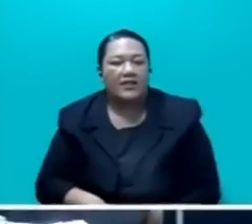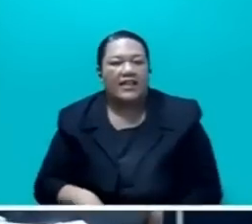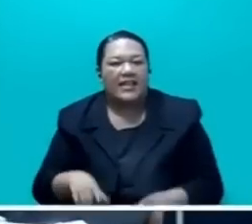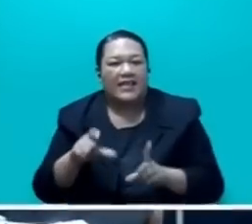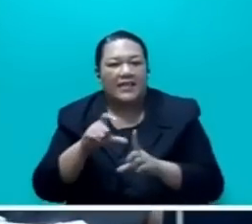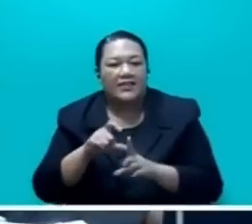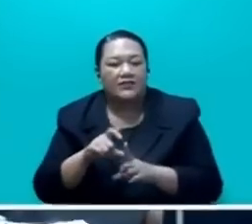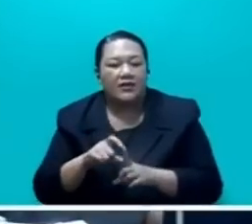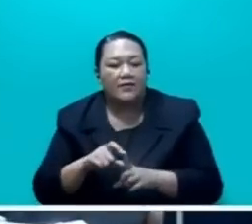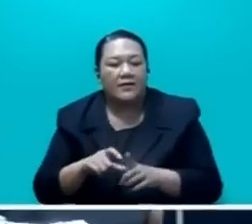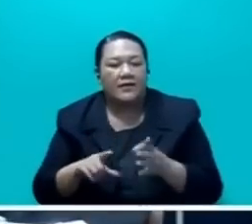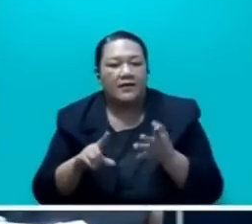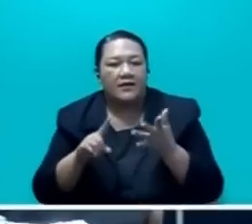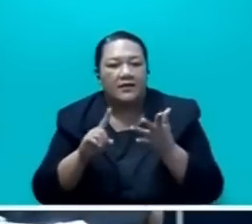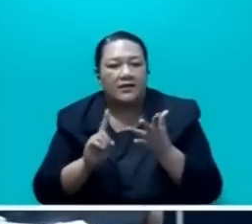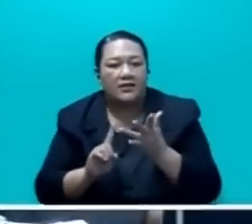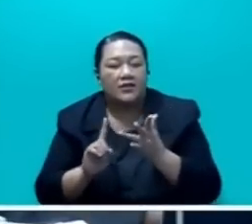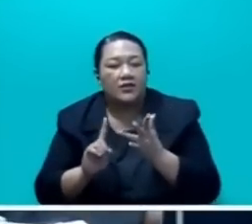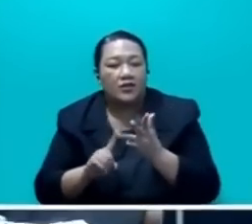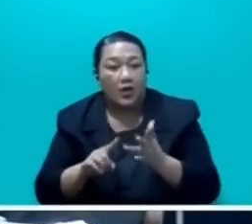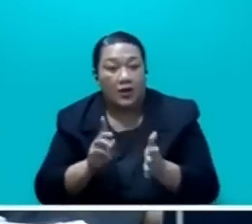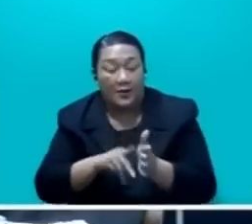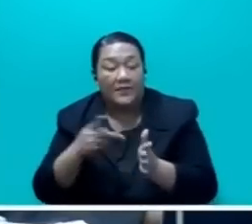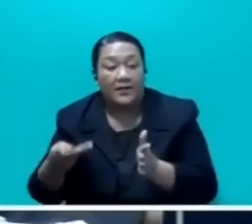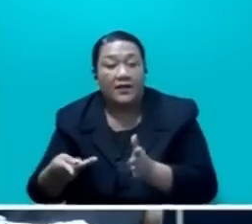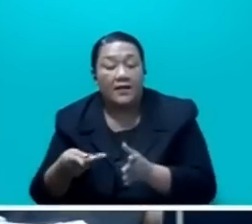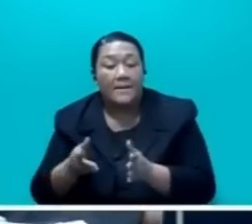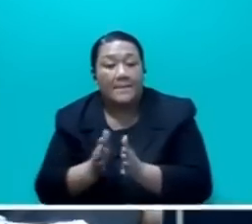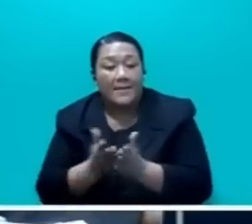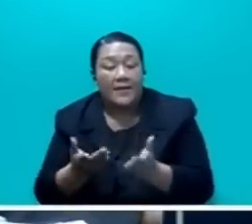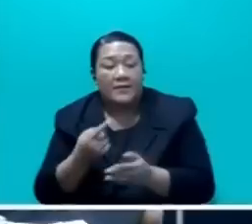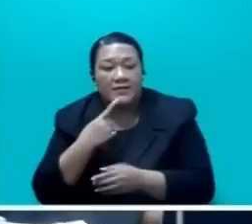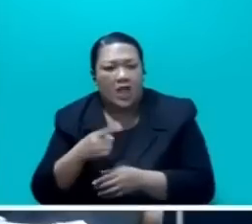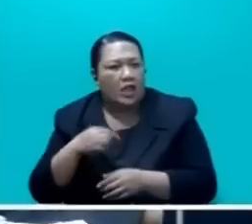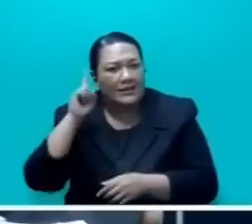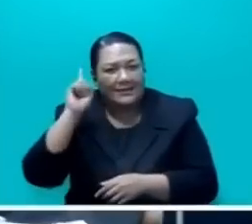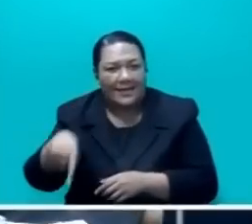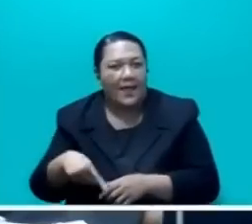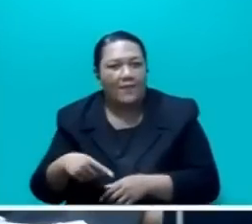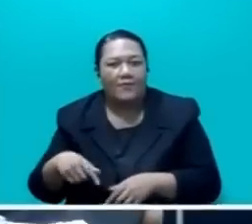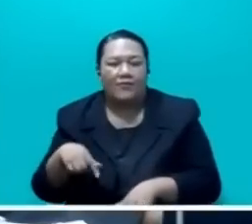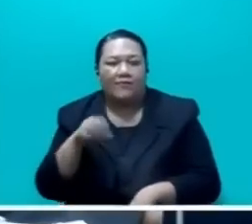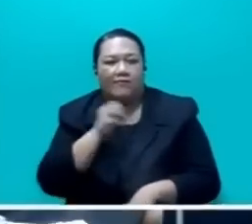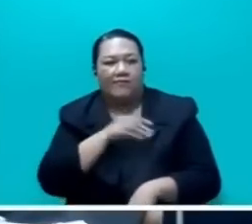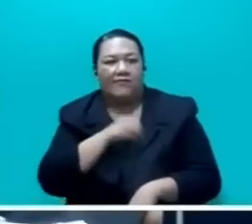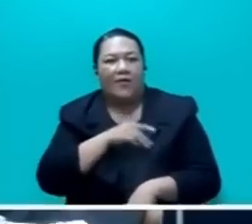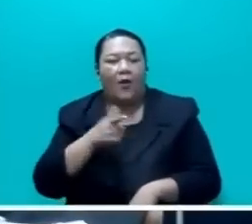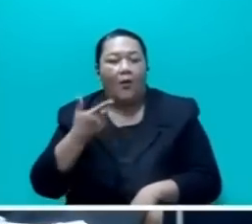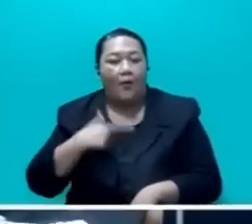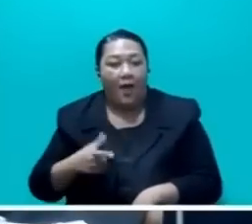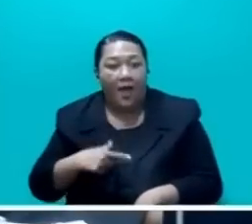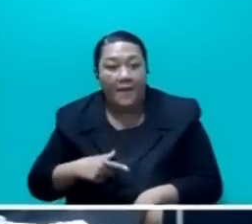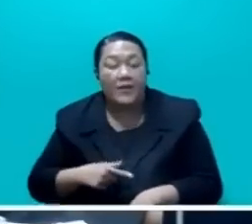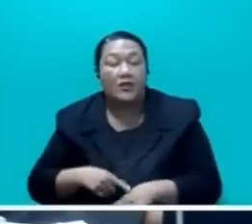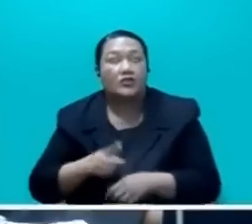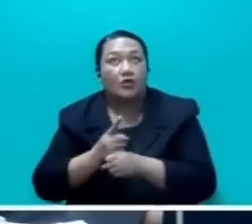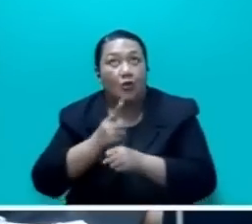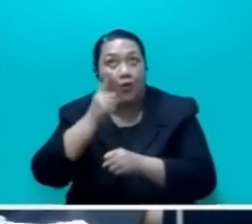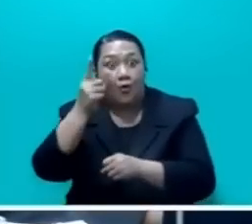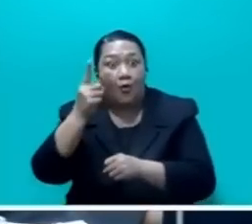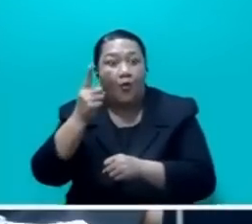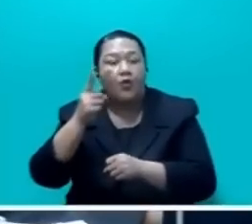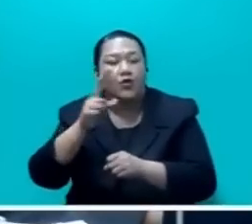31:6. Be strong and courageous. Do not fear or be dread of them. For he is the Lord your God who goes with